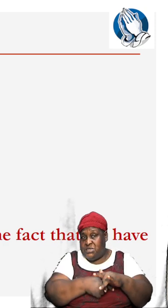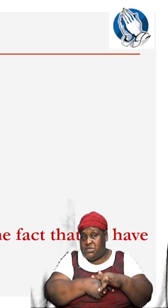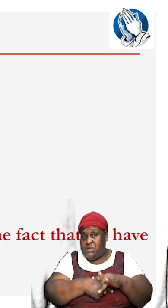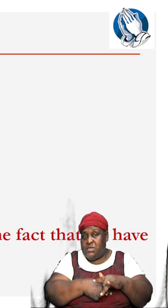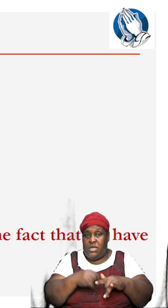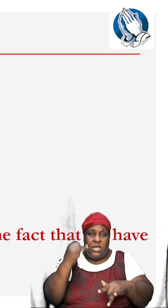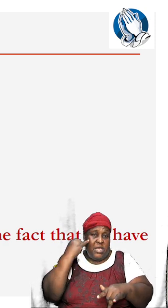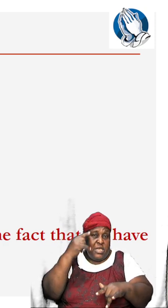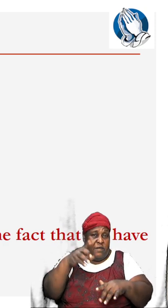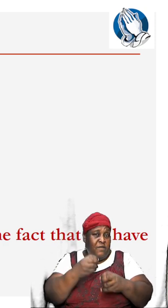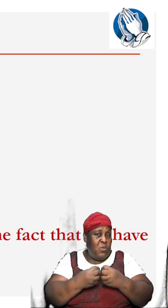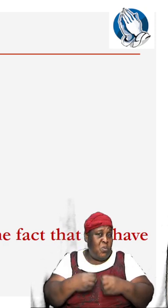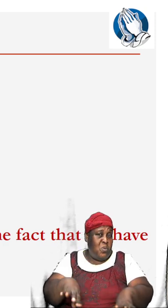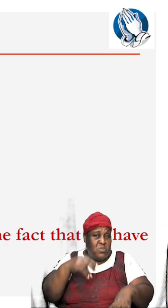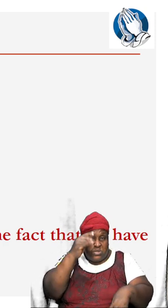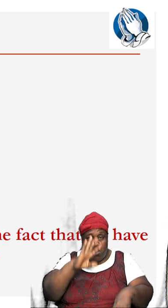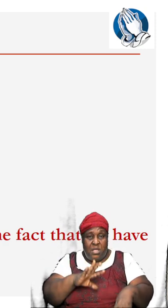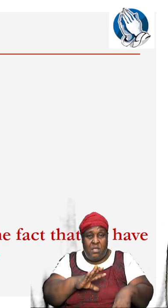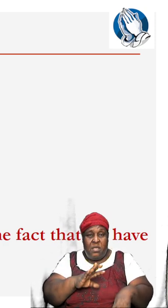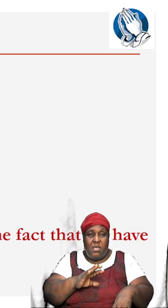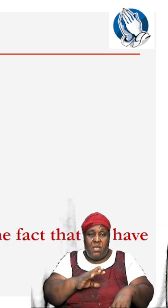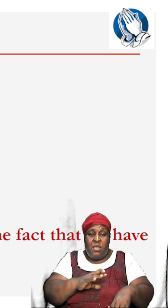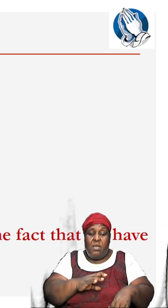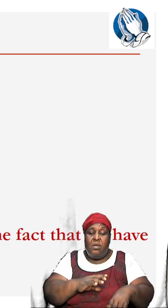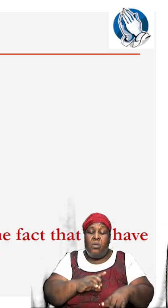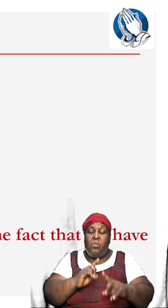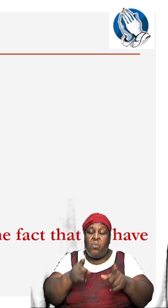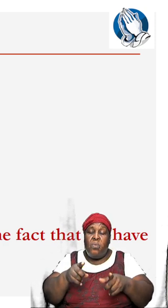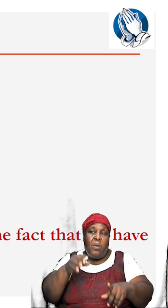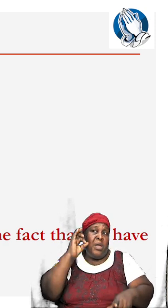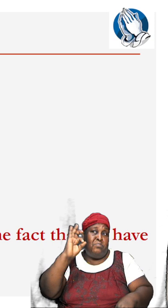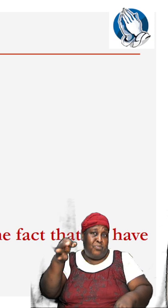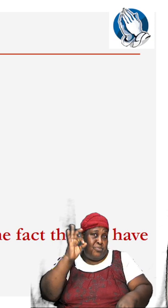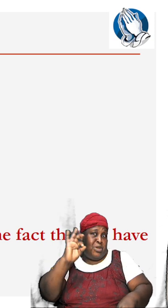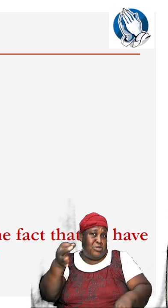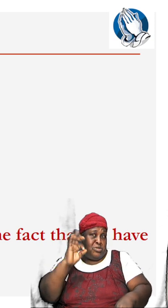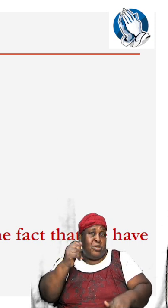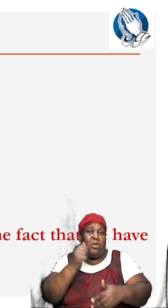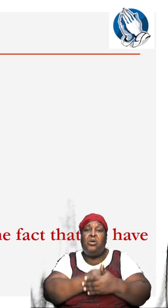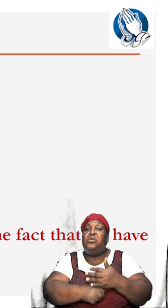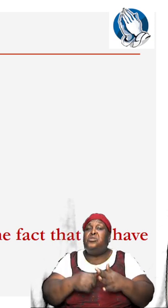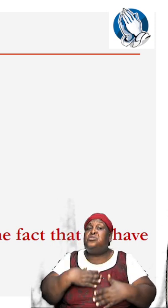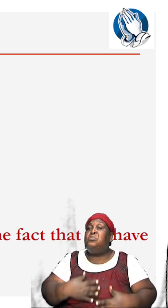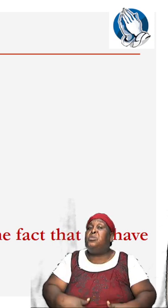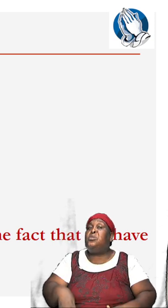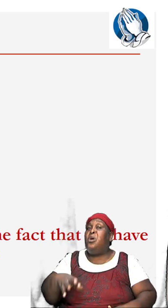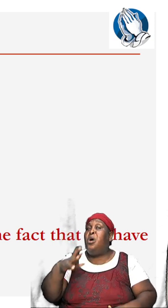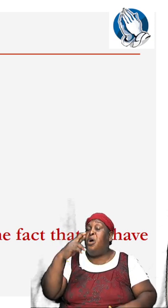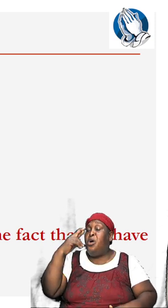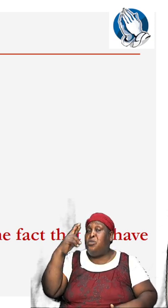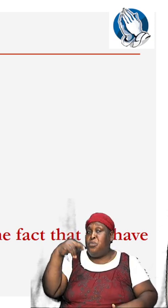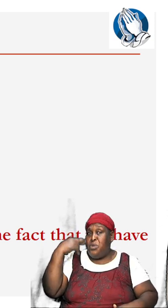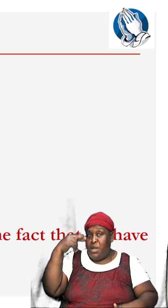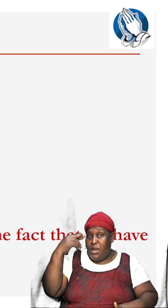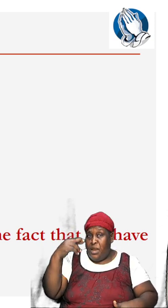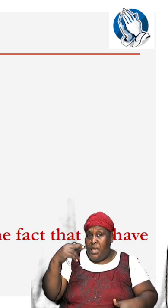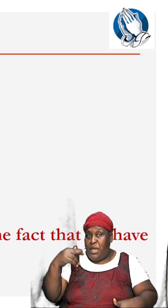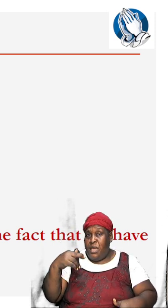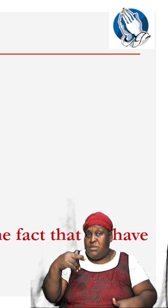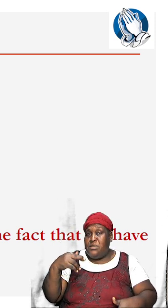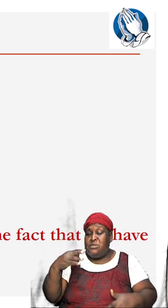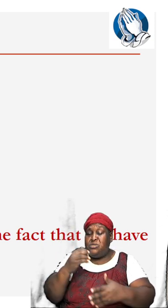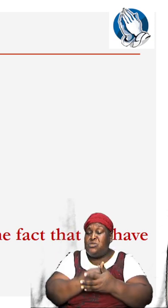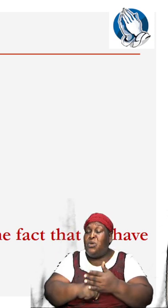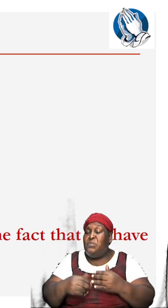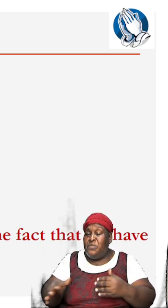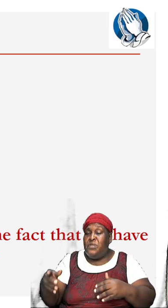God, you might be able to go around the pulpit and deliver a word, but somebody's going to realize, the people are going to know, brethren.